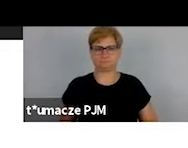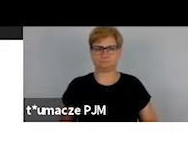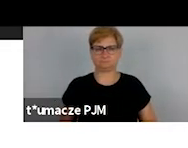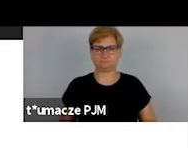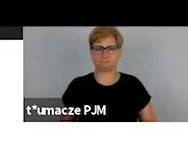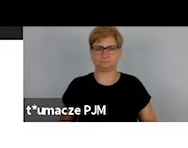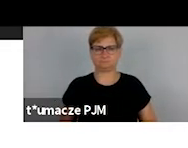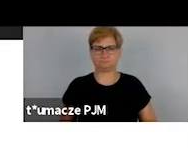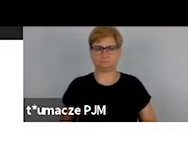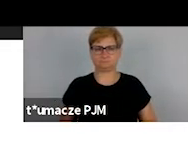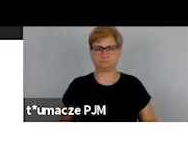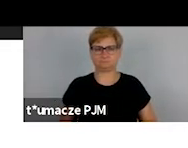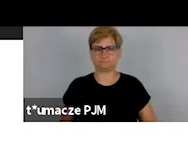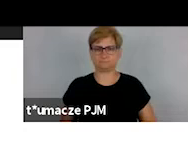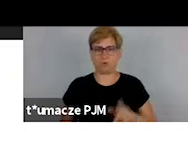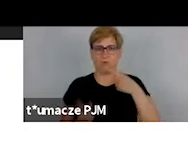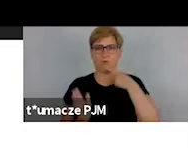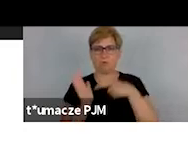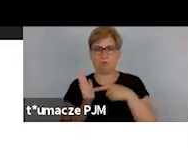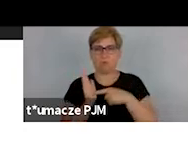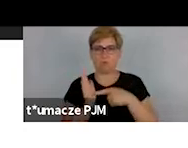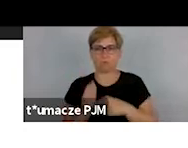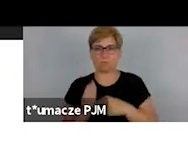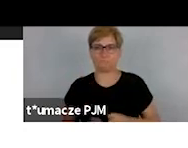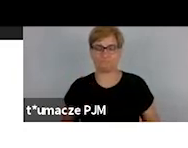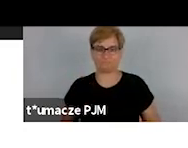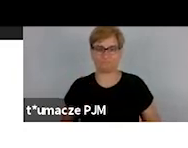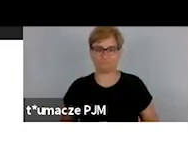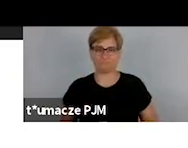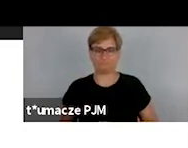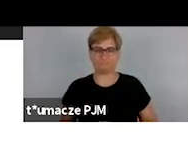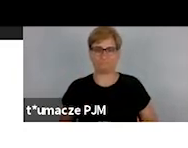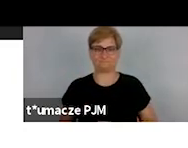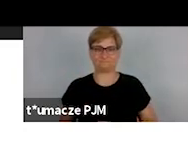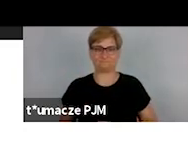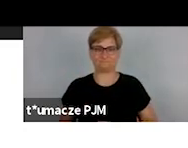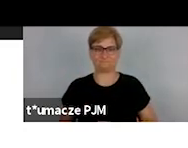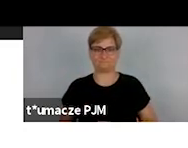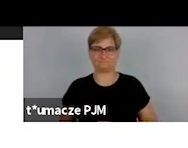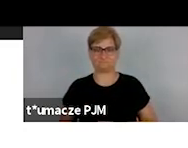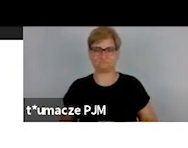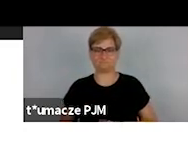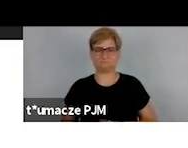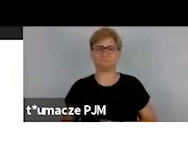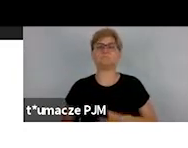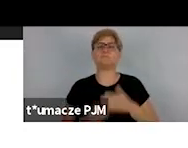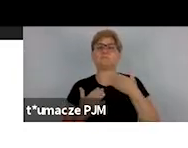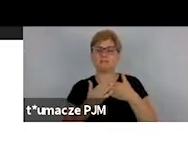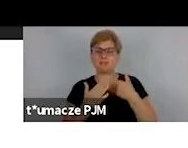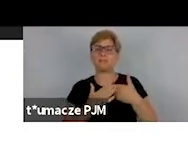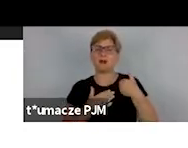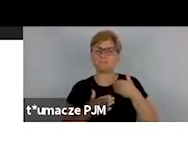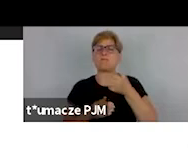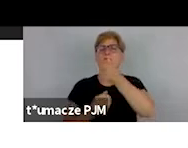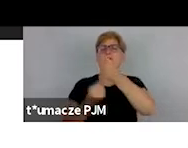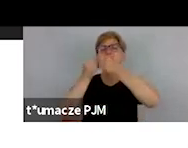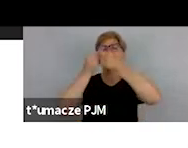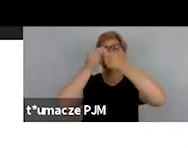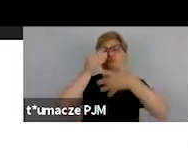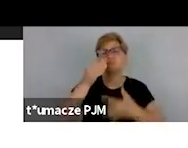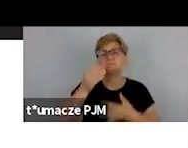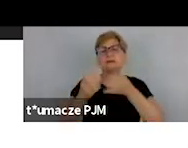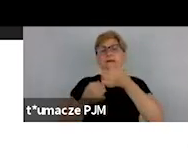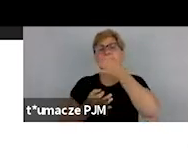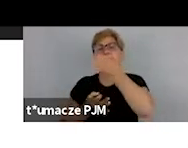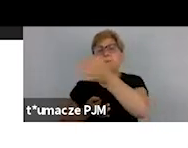Aha, there we go. So we asked a set of questions about men's beliefs about gender,